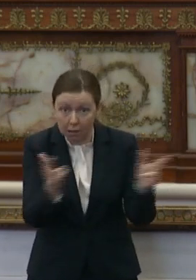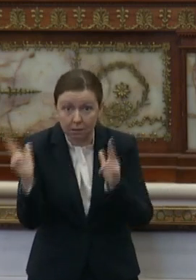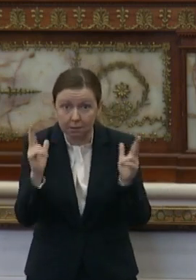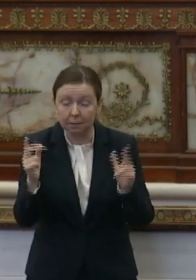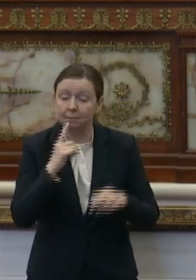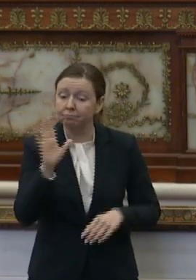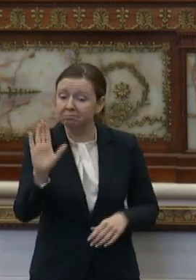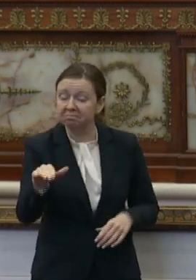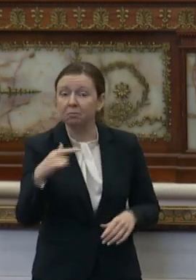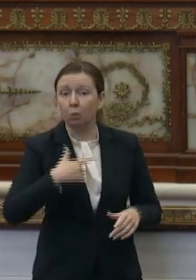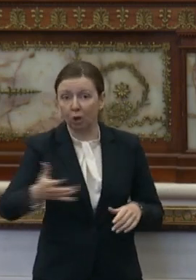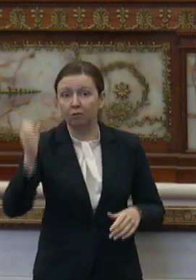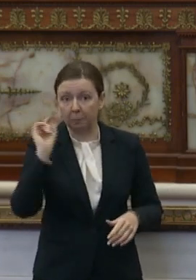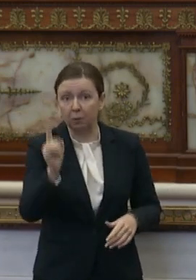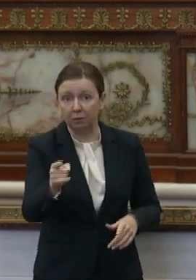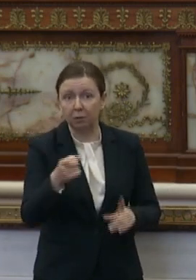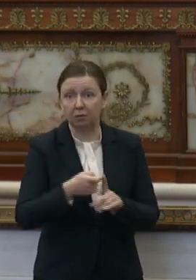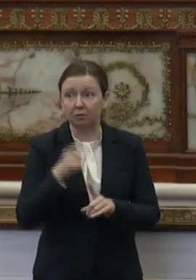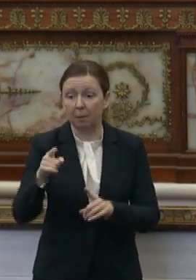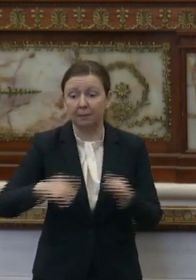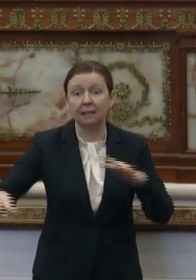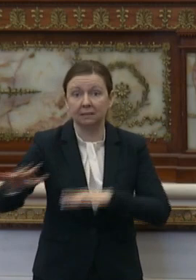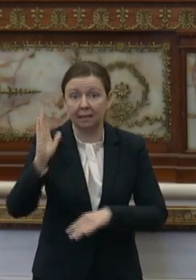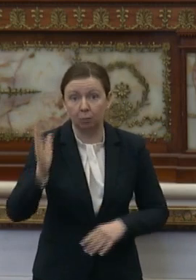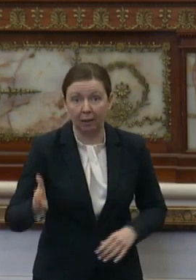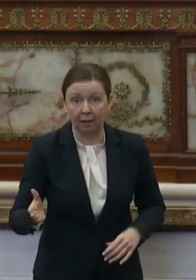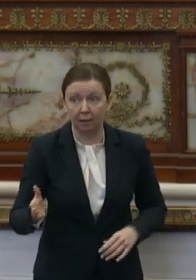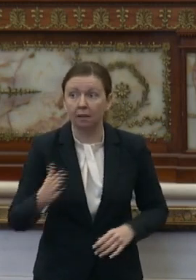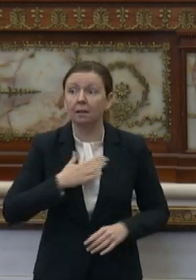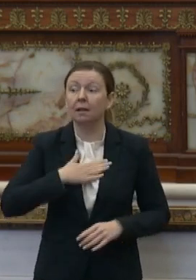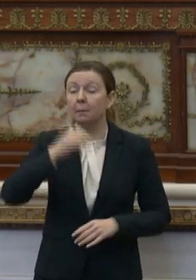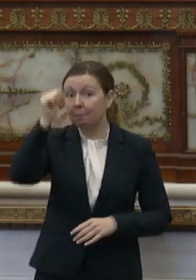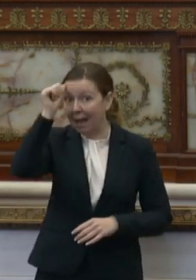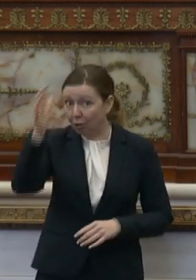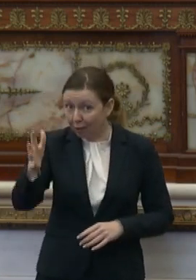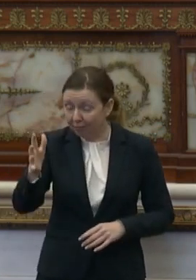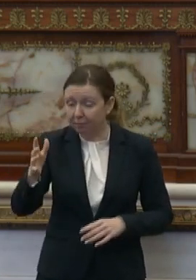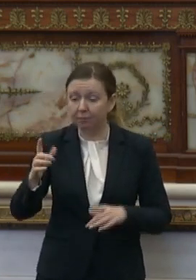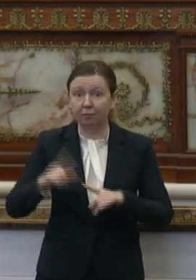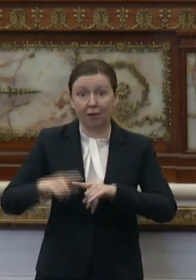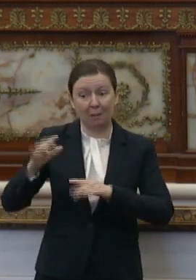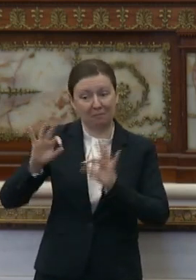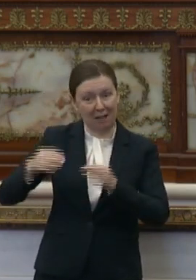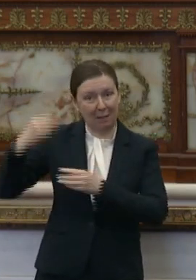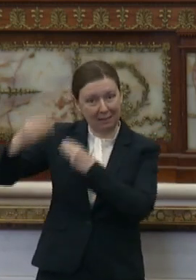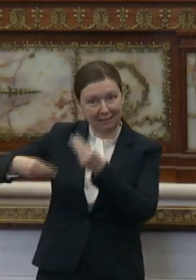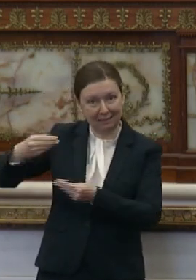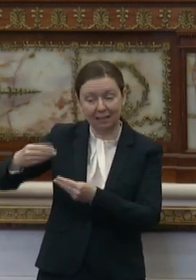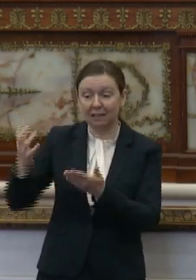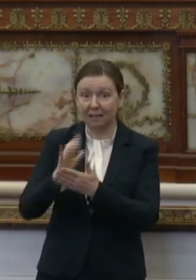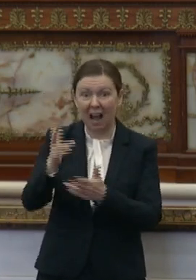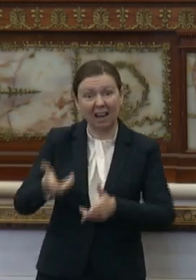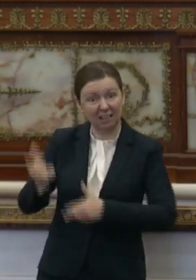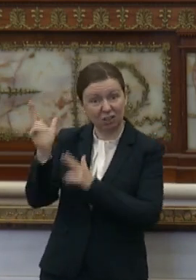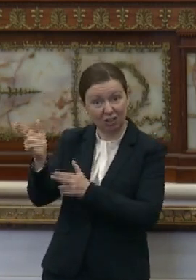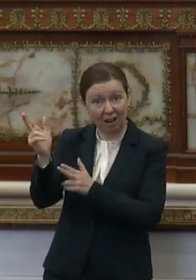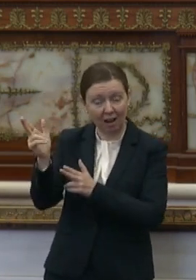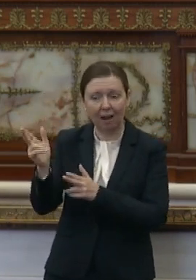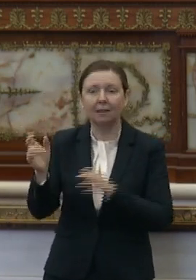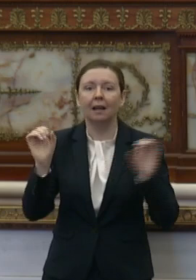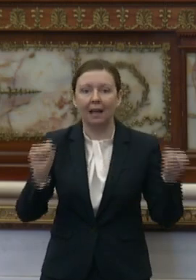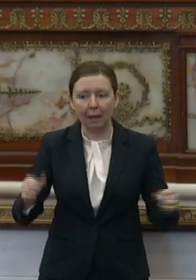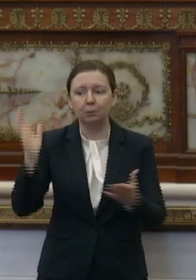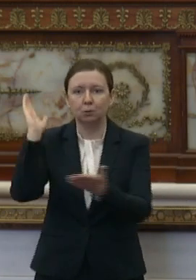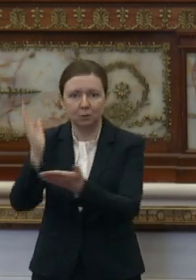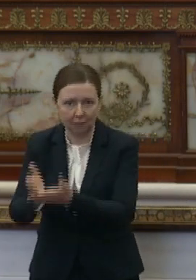said, listen, we're going to remove you from this land. My grandfather, based on family history, got his shotgun and was able to